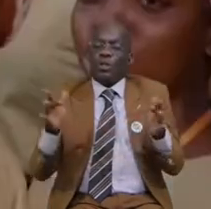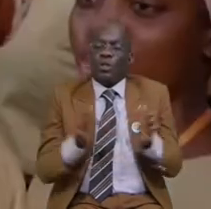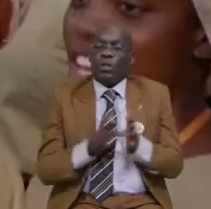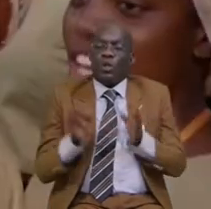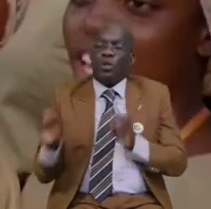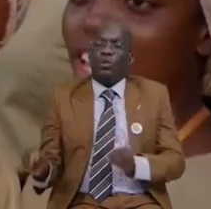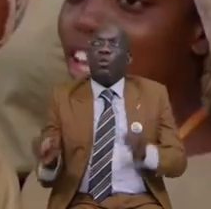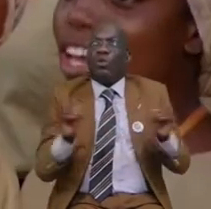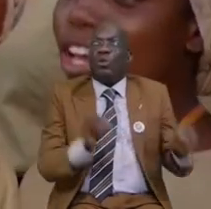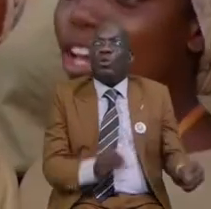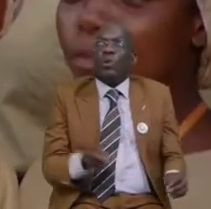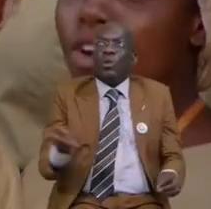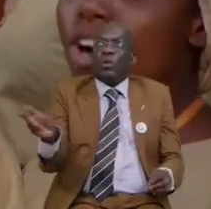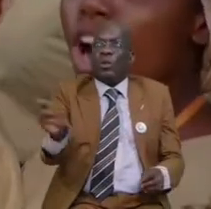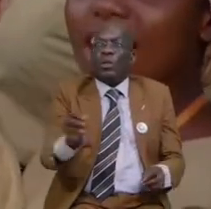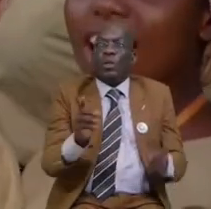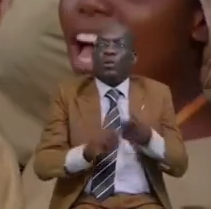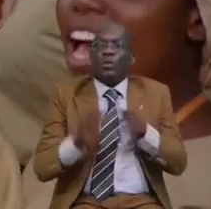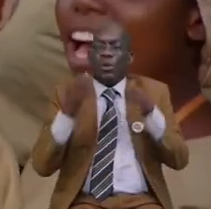He put them to